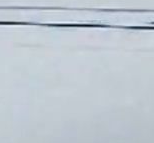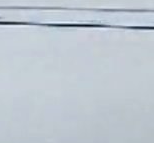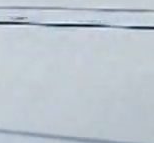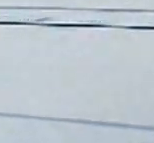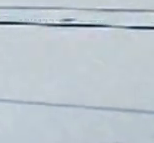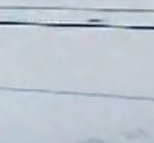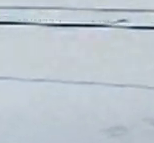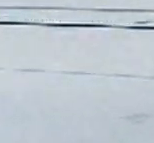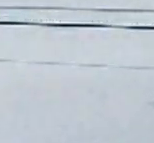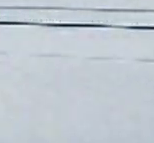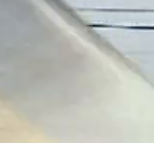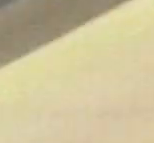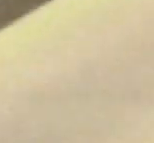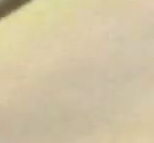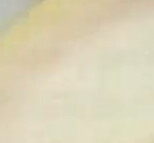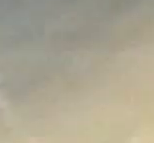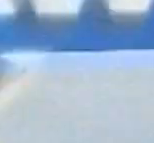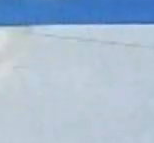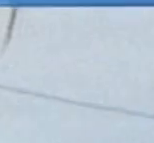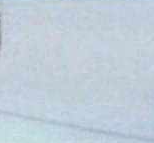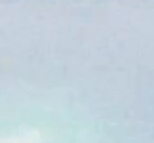You're watching KTN Prime.